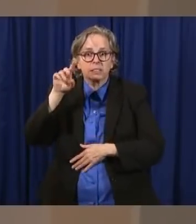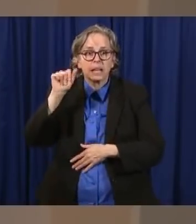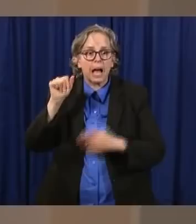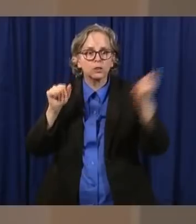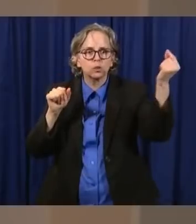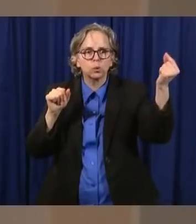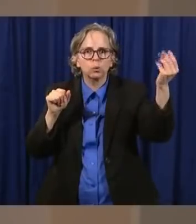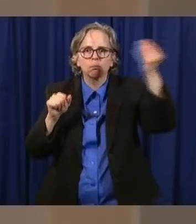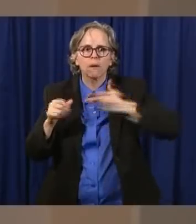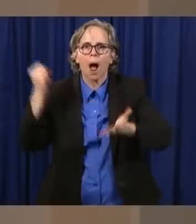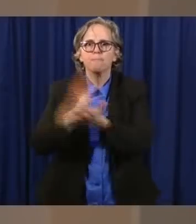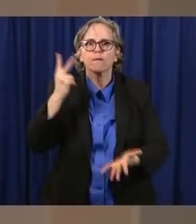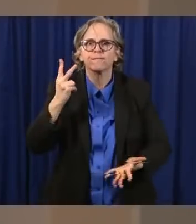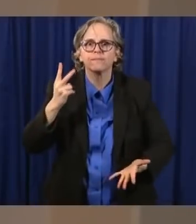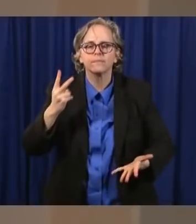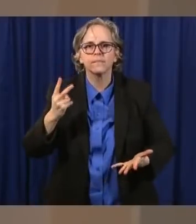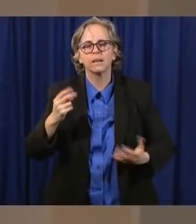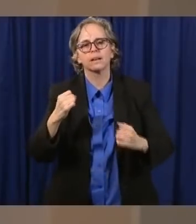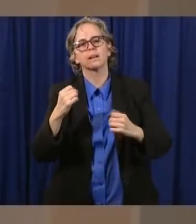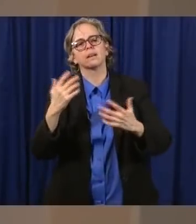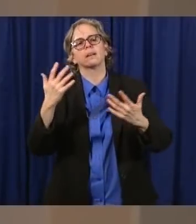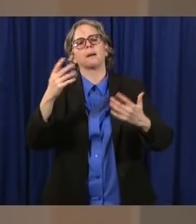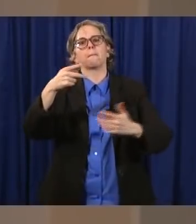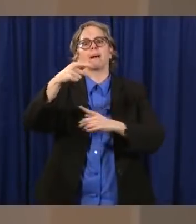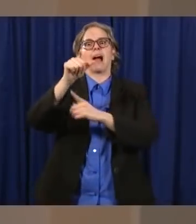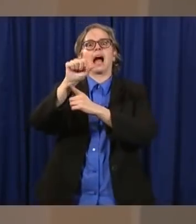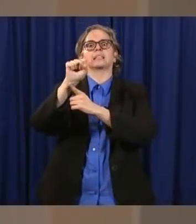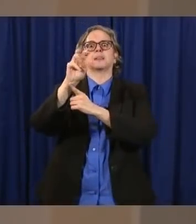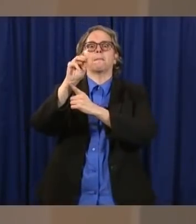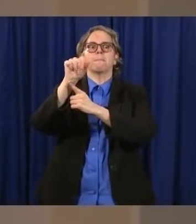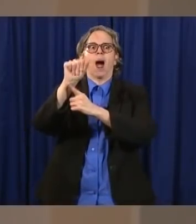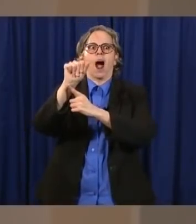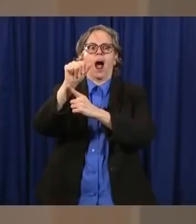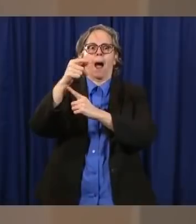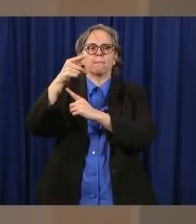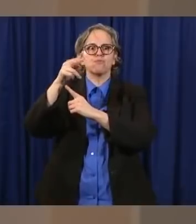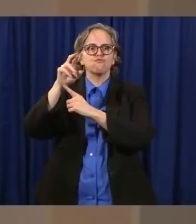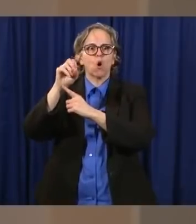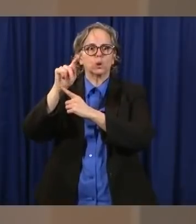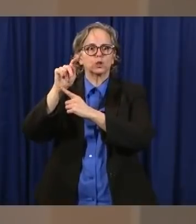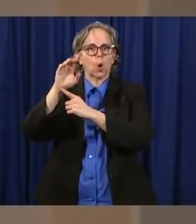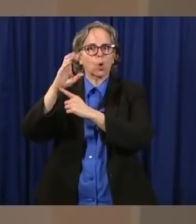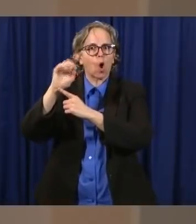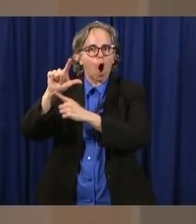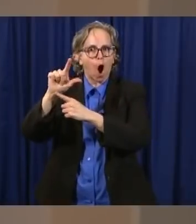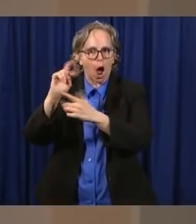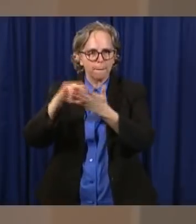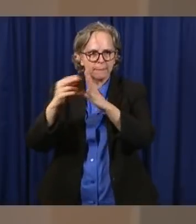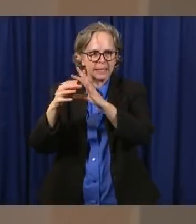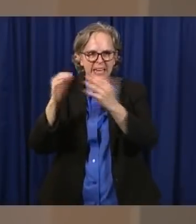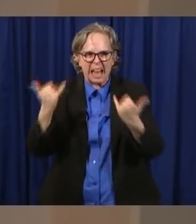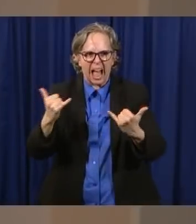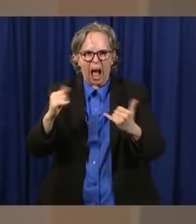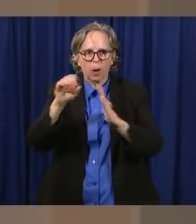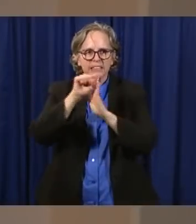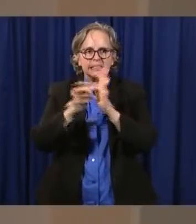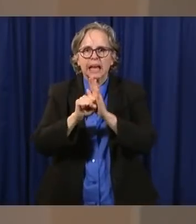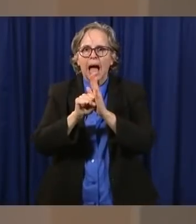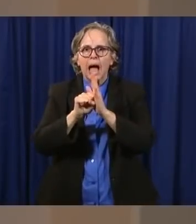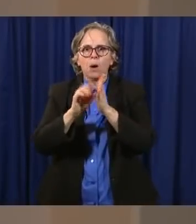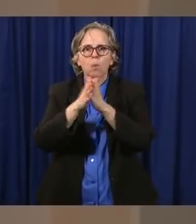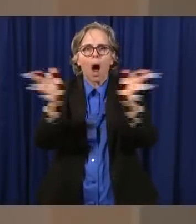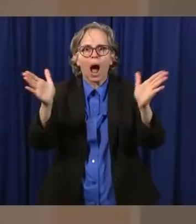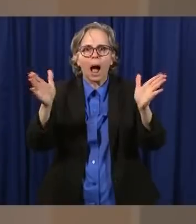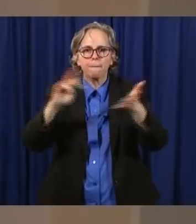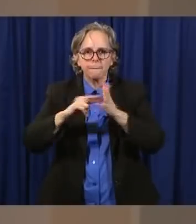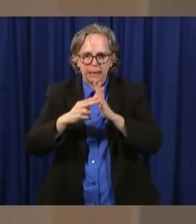this plasma protocol. And now they are taking this statewide into